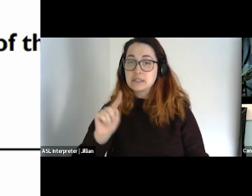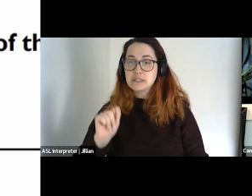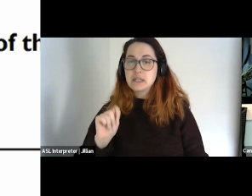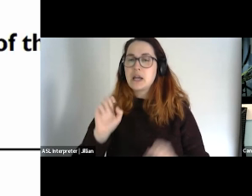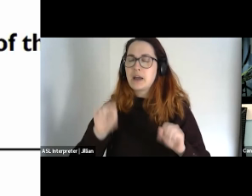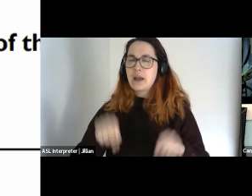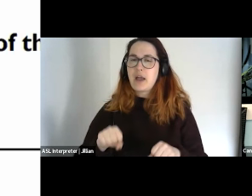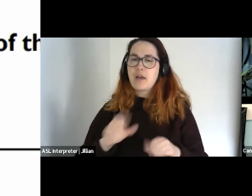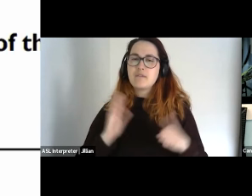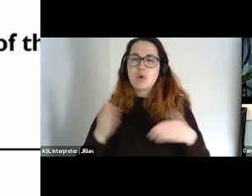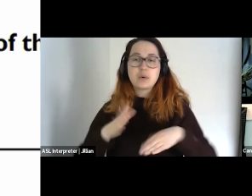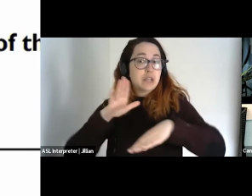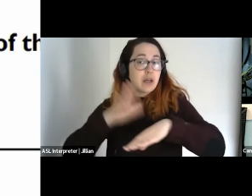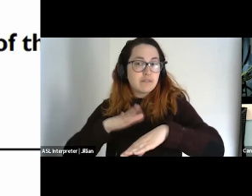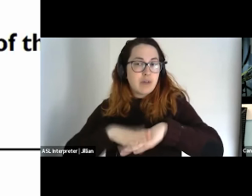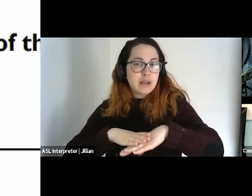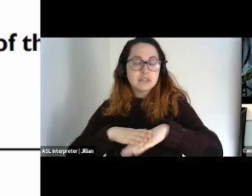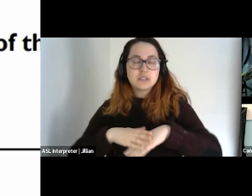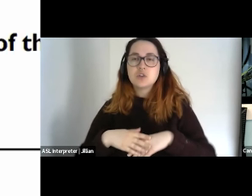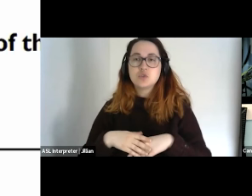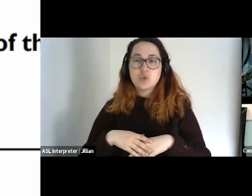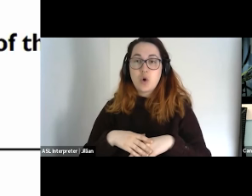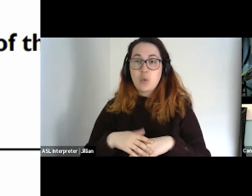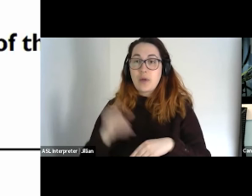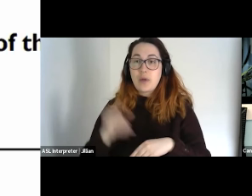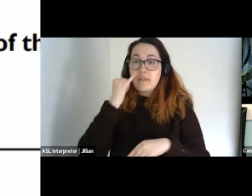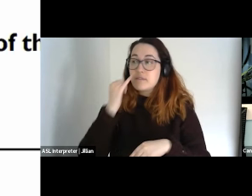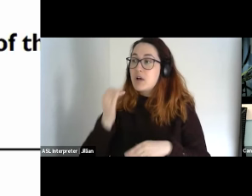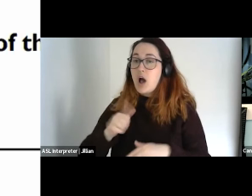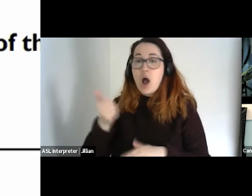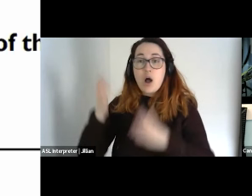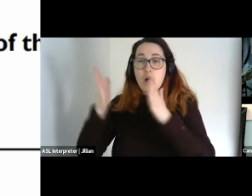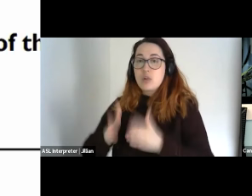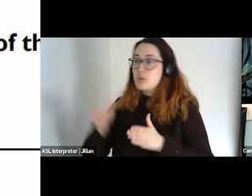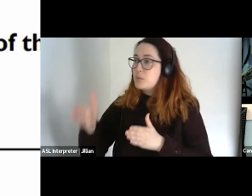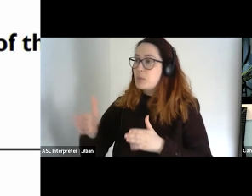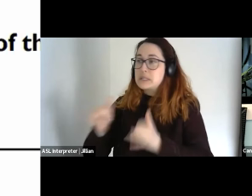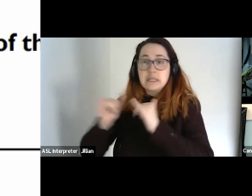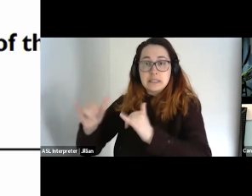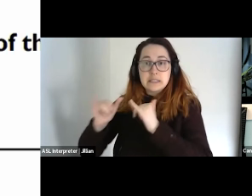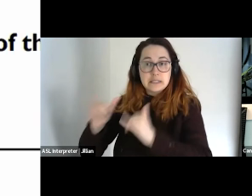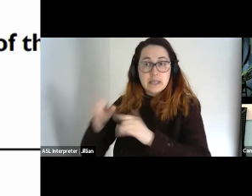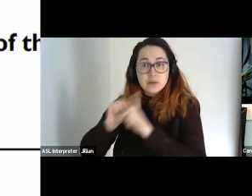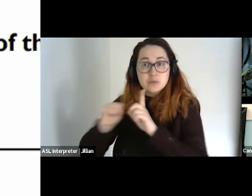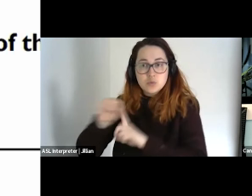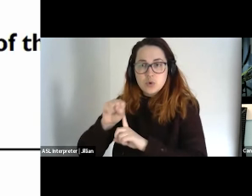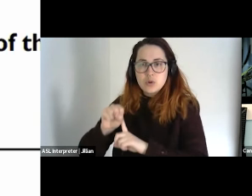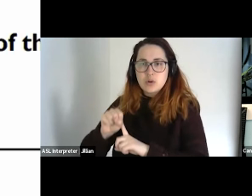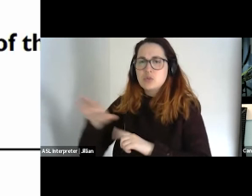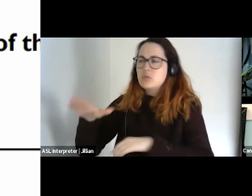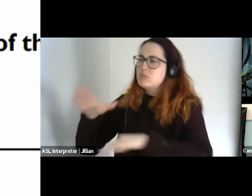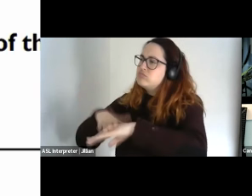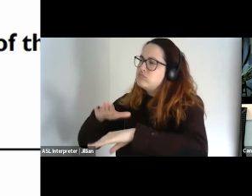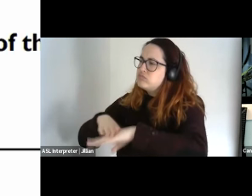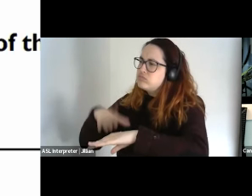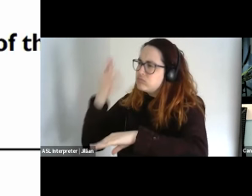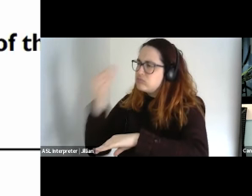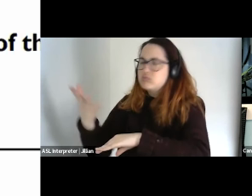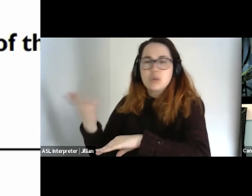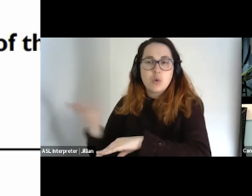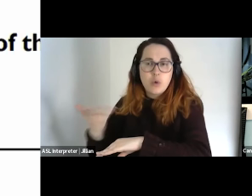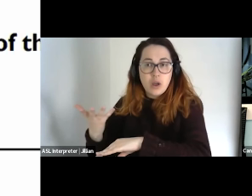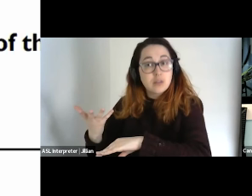at compassion too. What advice would you give somebody else that might be in this experiencing this specific situation? So we take that third party